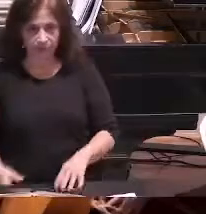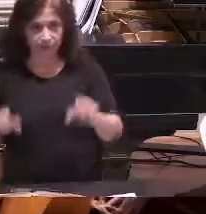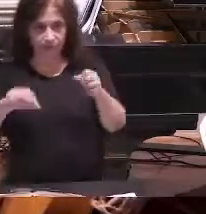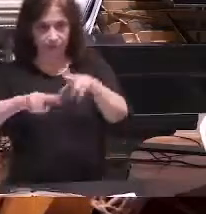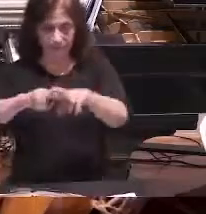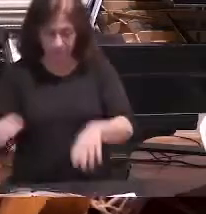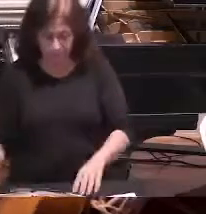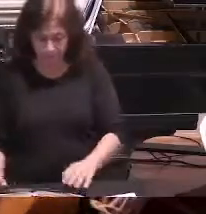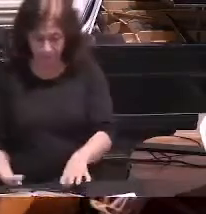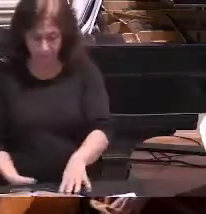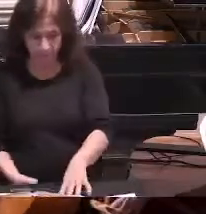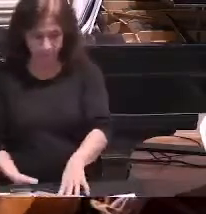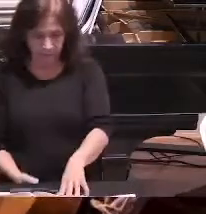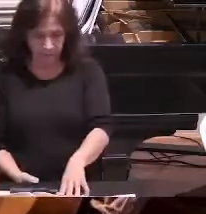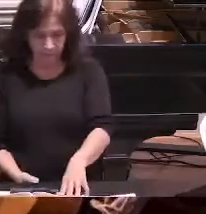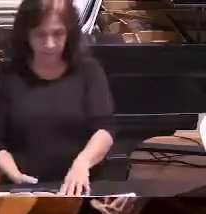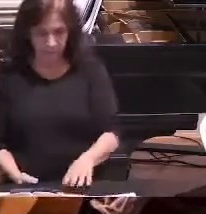Please be seated.